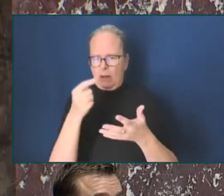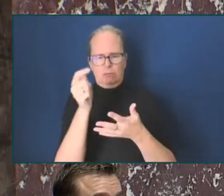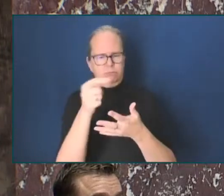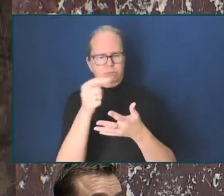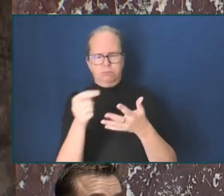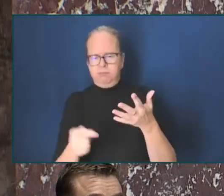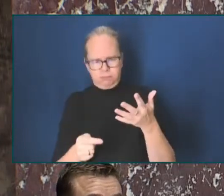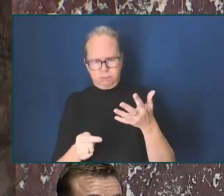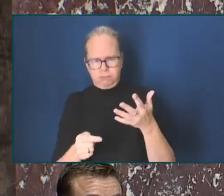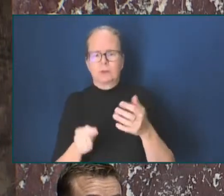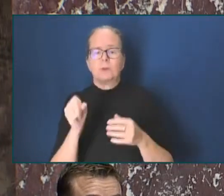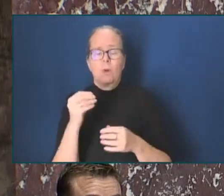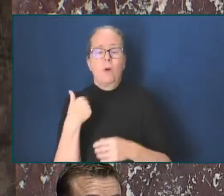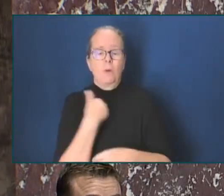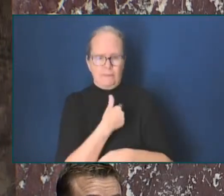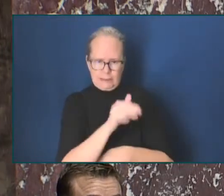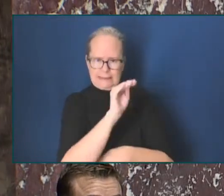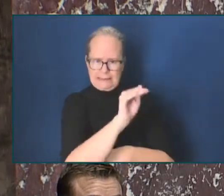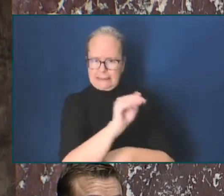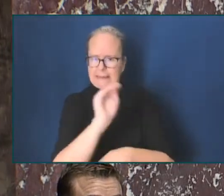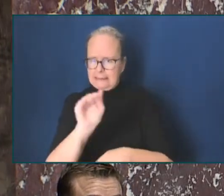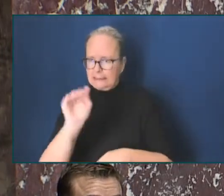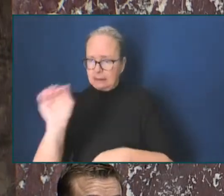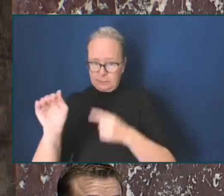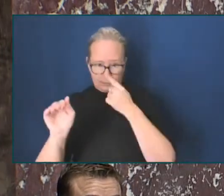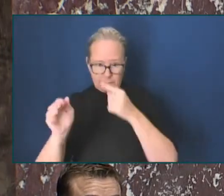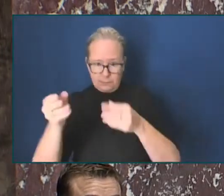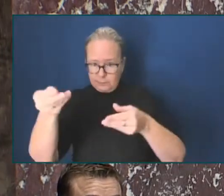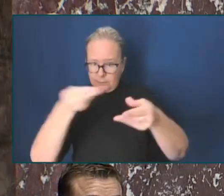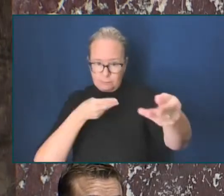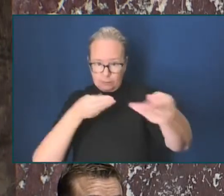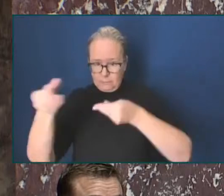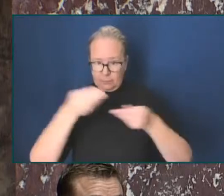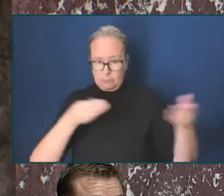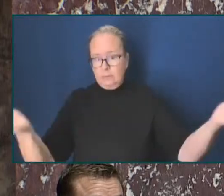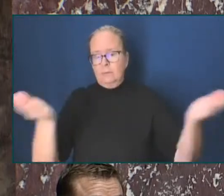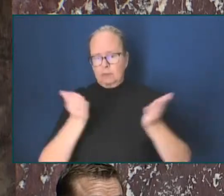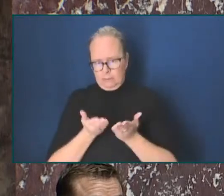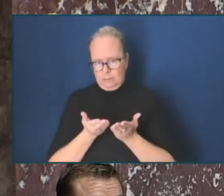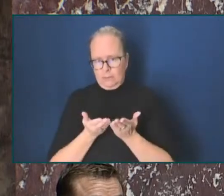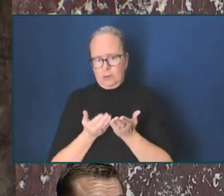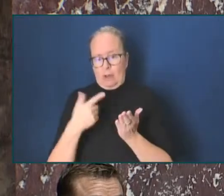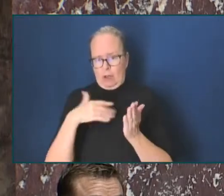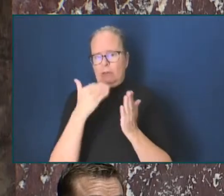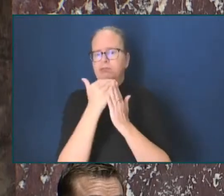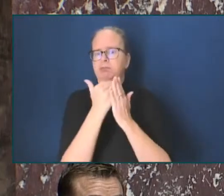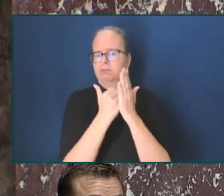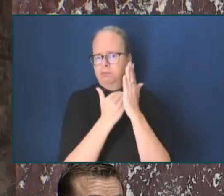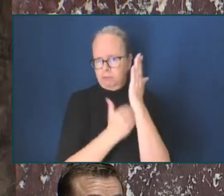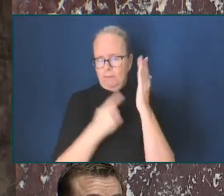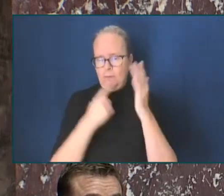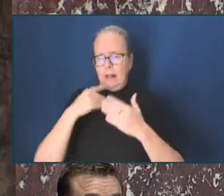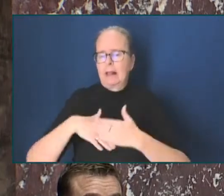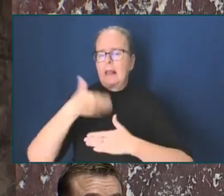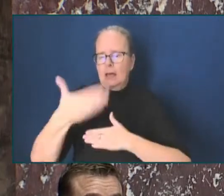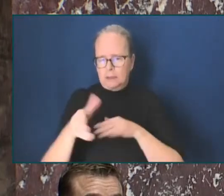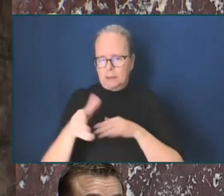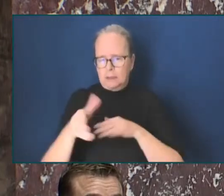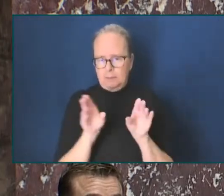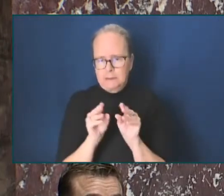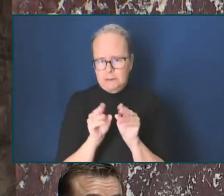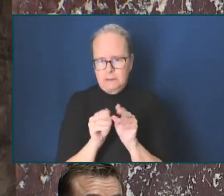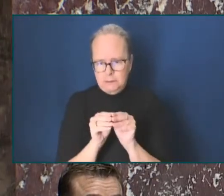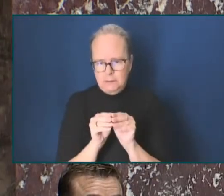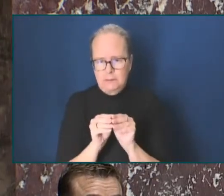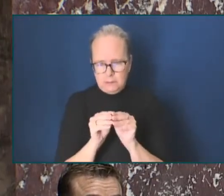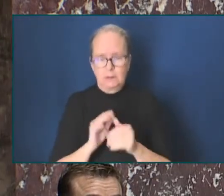the revelation from the Premier yesterday, unlike the Housing Minister on Tuesday, that there is in fact a forensic audit underway of